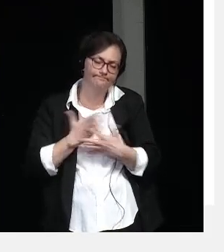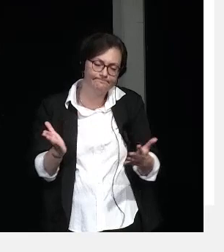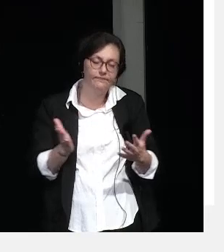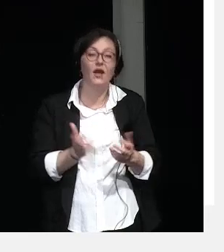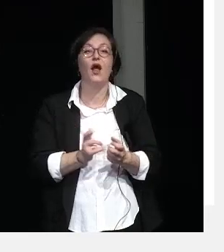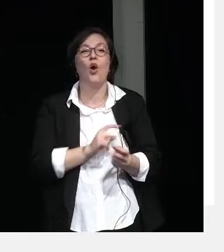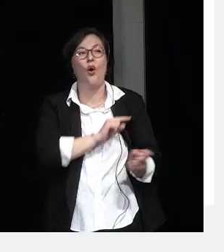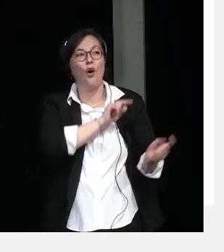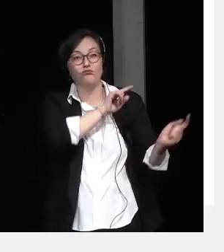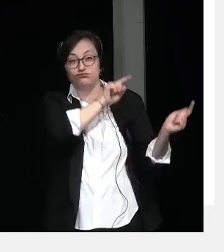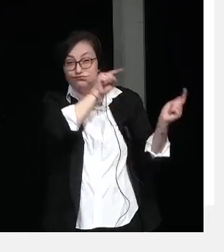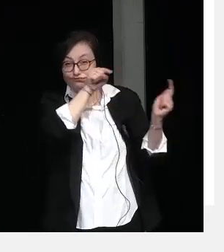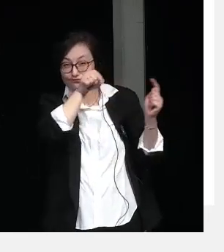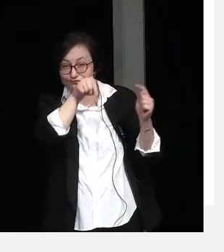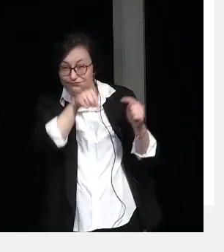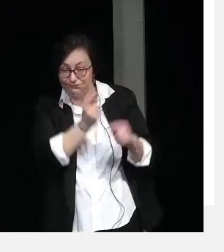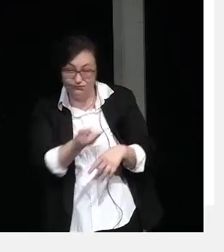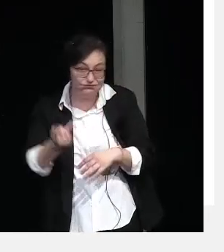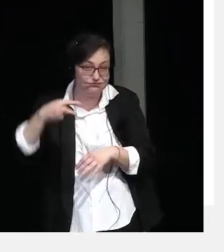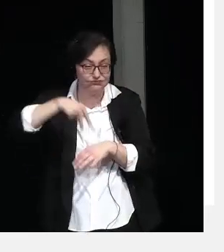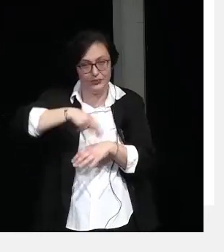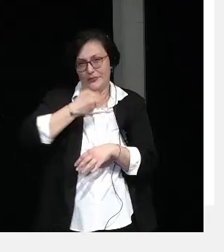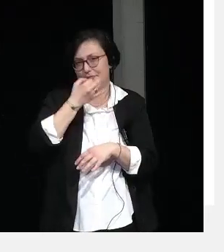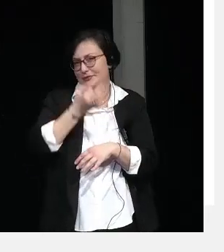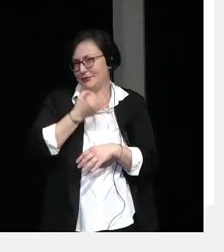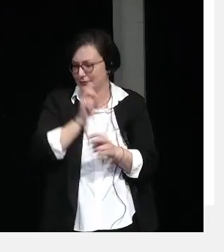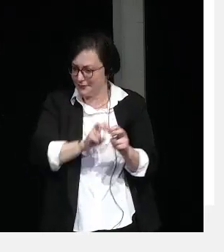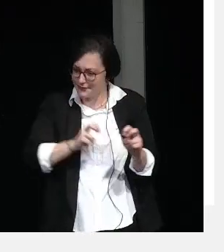and yourselves for being here still, although we